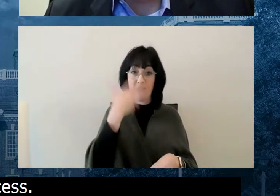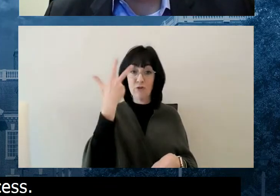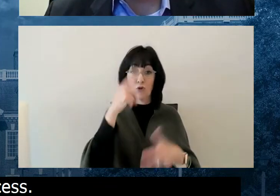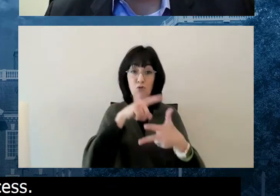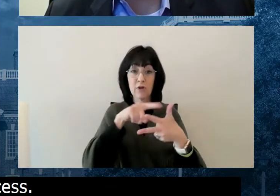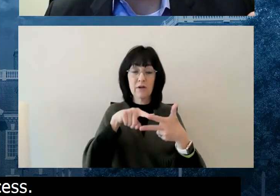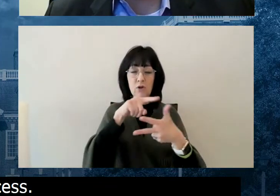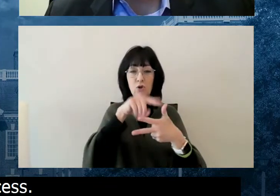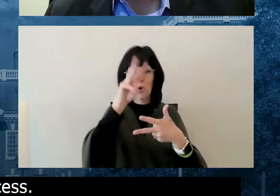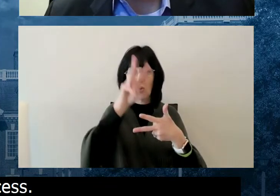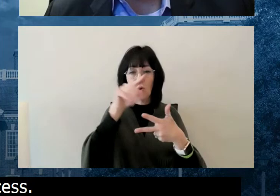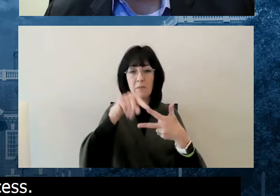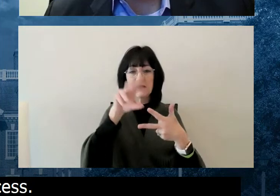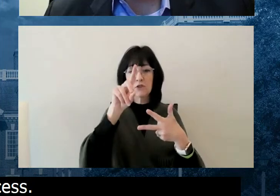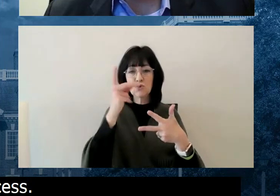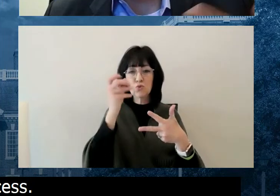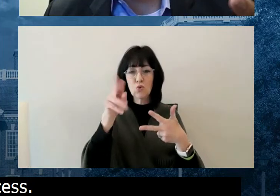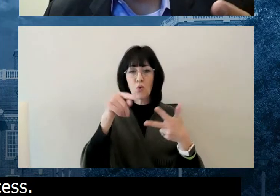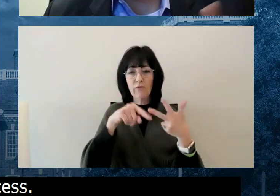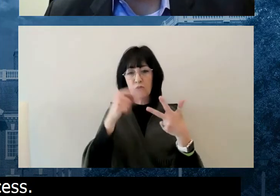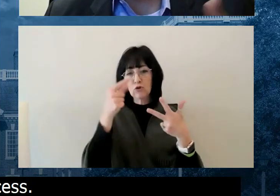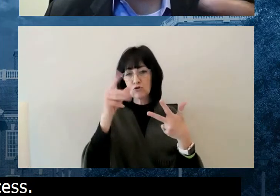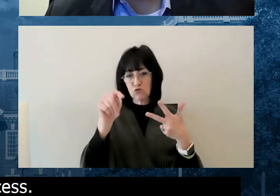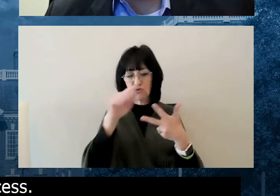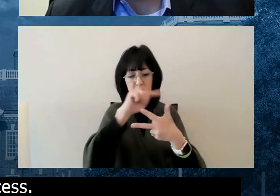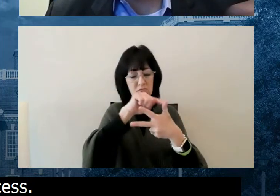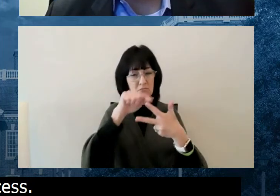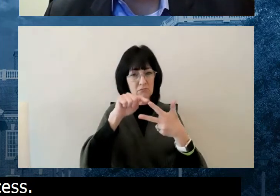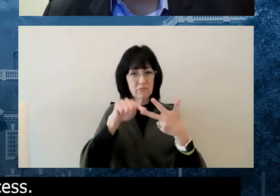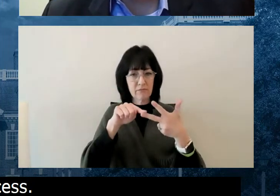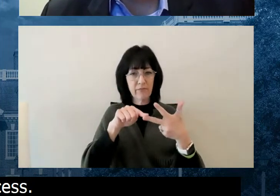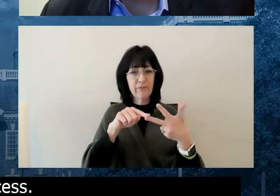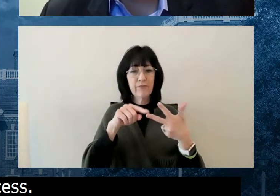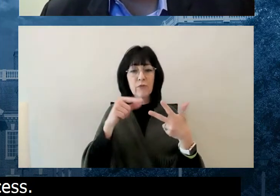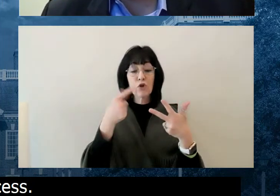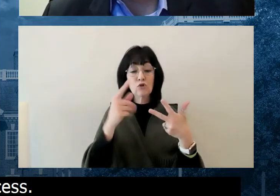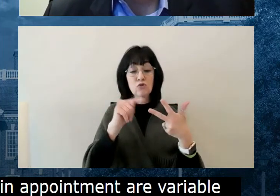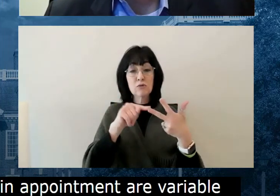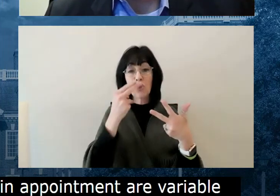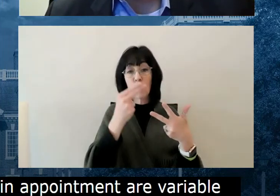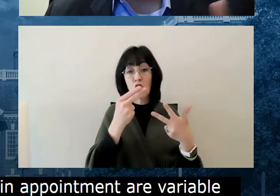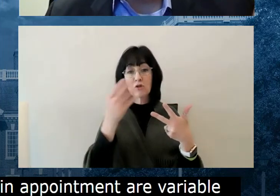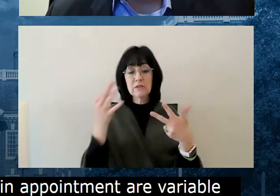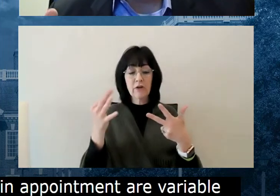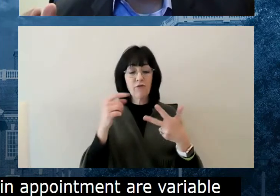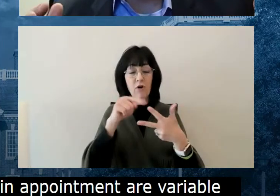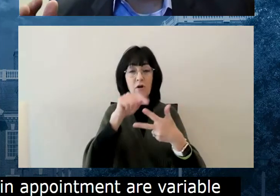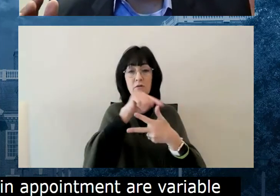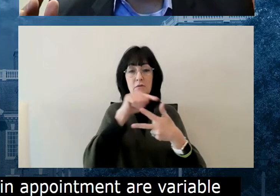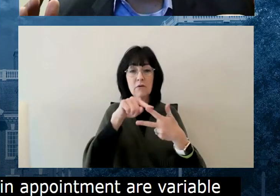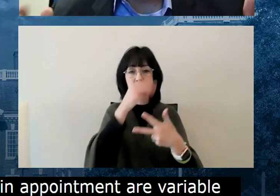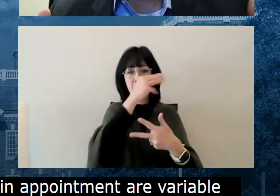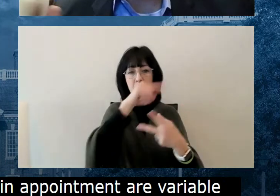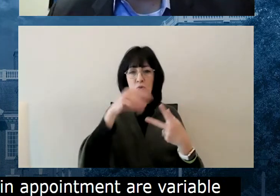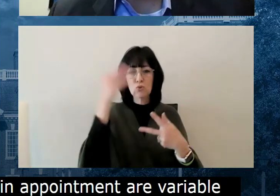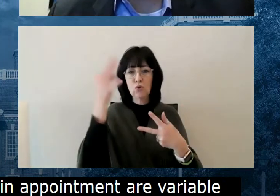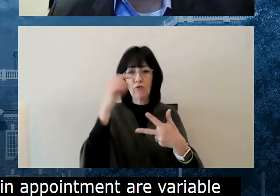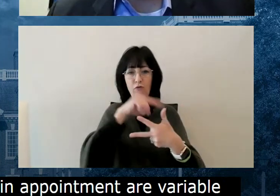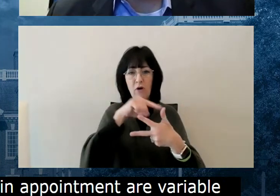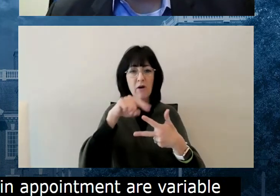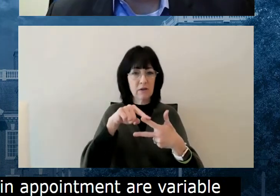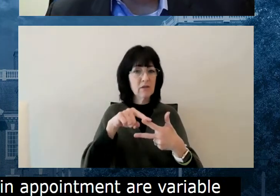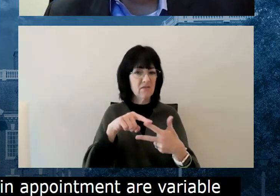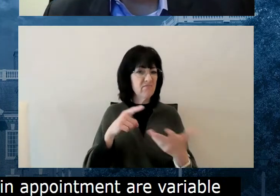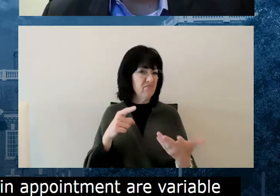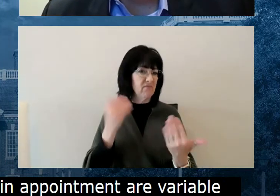Wilmington, Dover, and Georgetown. Georgetown's Thursday, Friday. The other 2 are Monday through Friday. That demand has